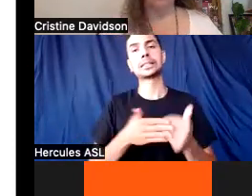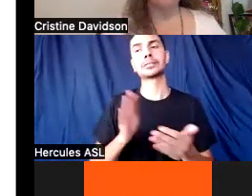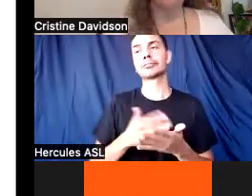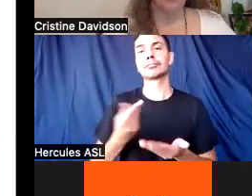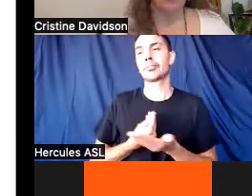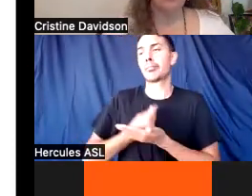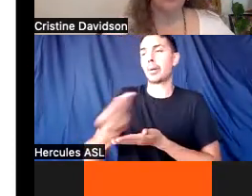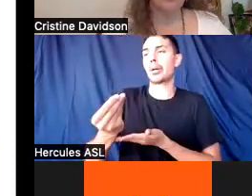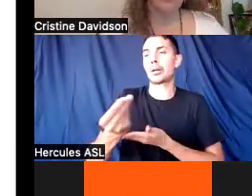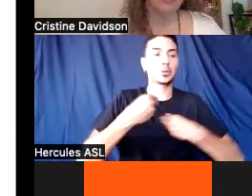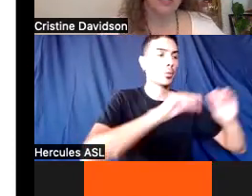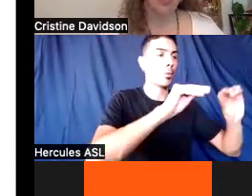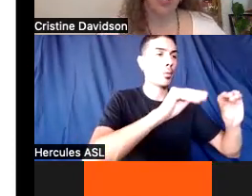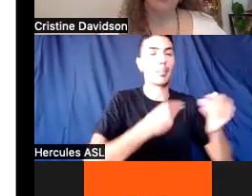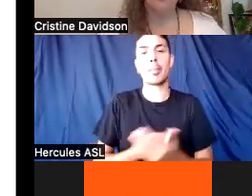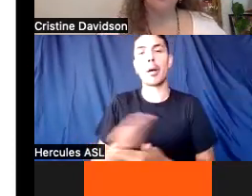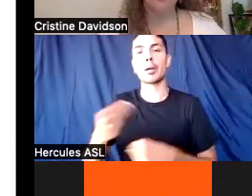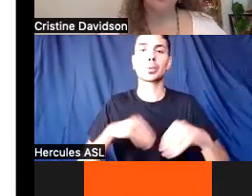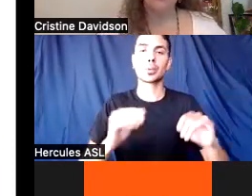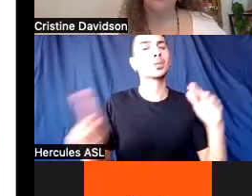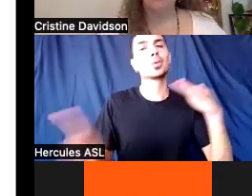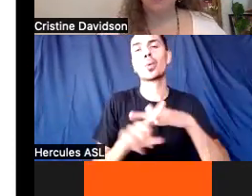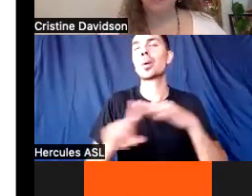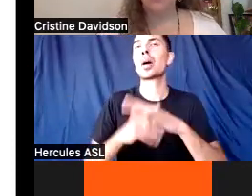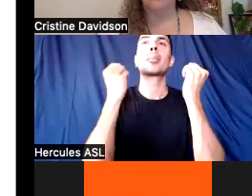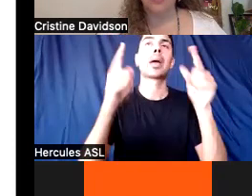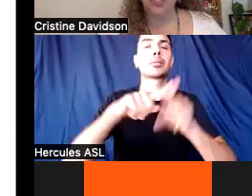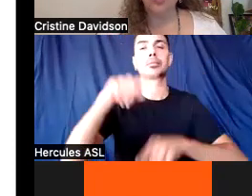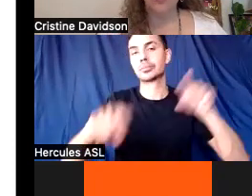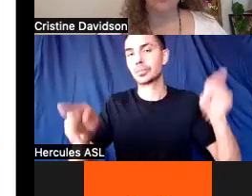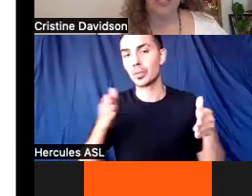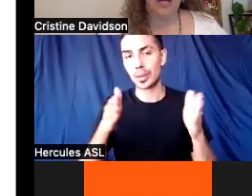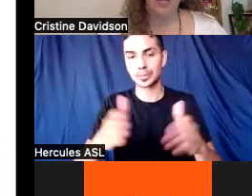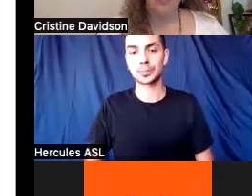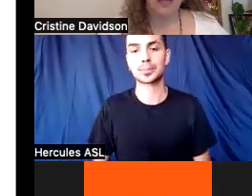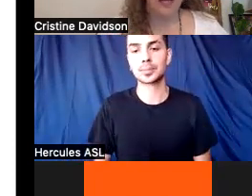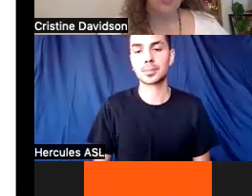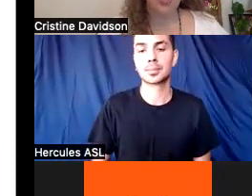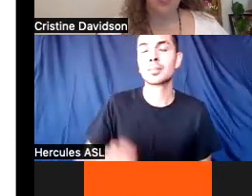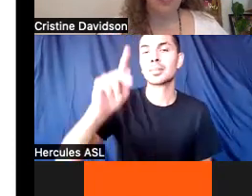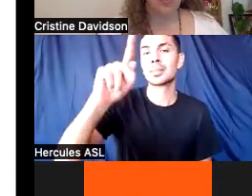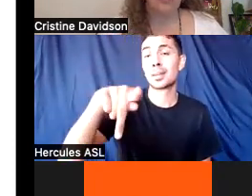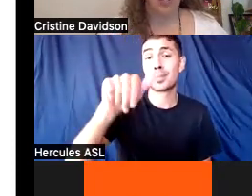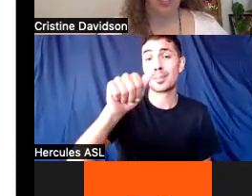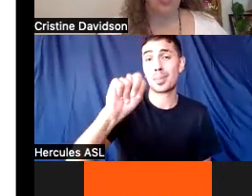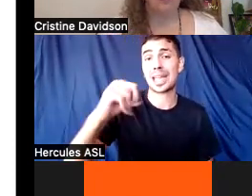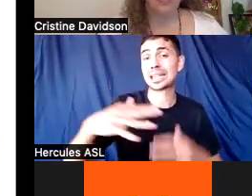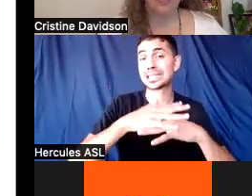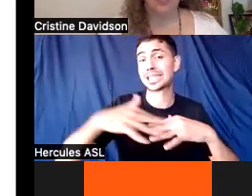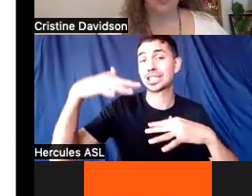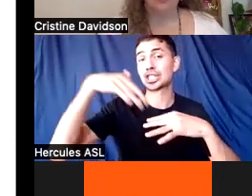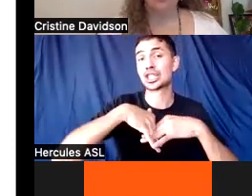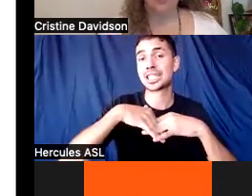Okay, it shows up all different kinds of ways. And so all the things that we listed, pan-Indigenous rhetoric, that could show up across all